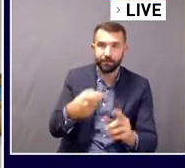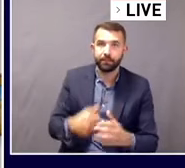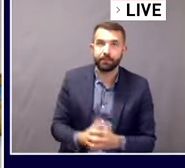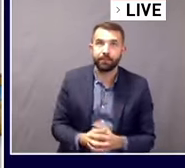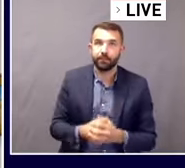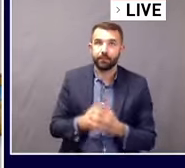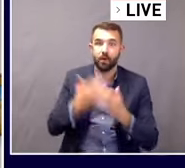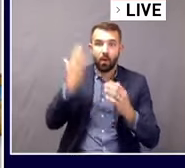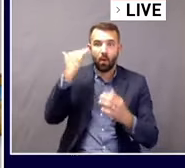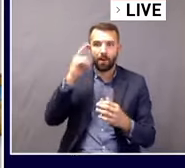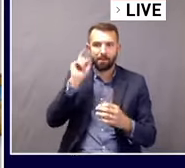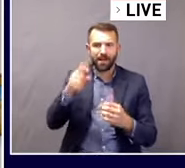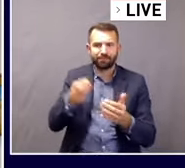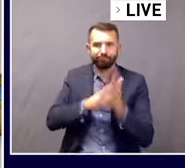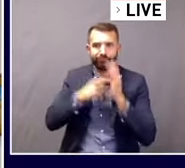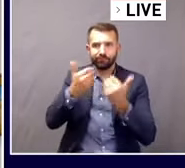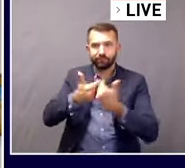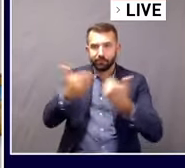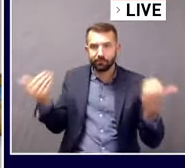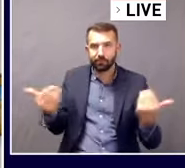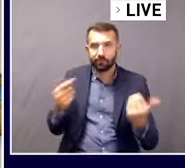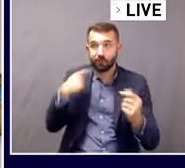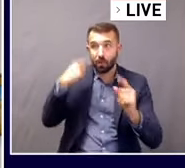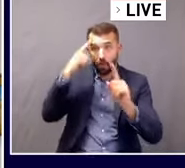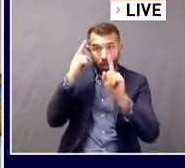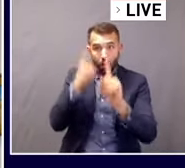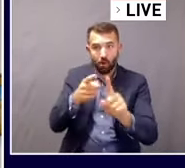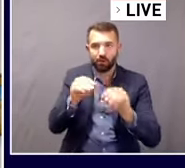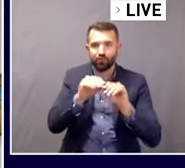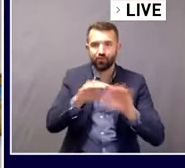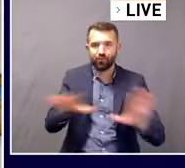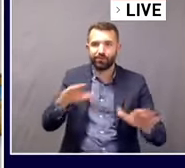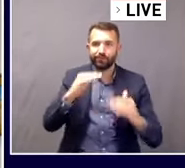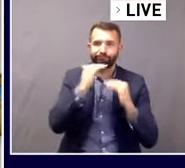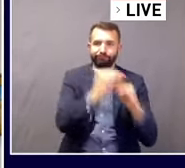those who have been exposed separated from those who haven't been.